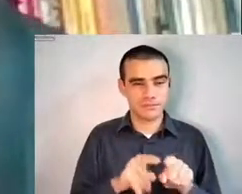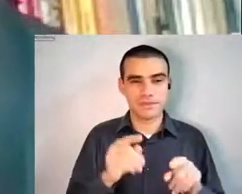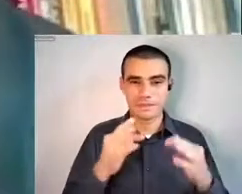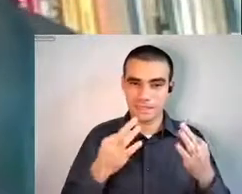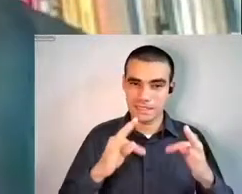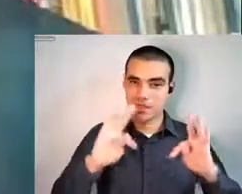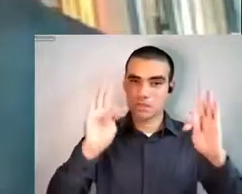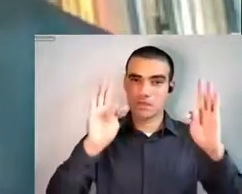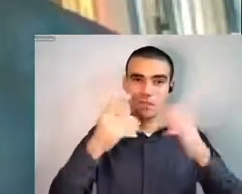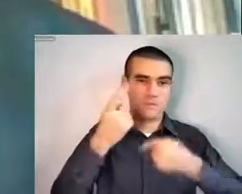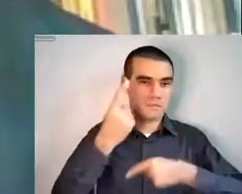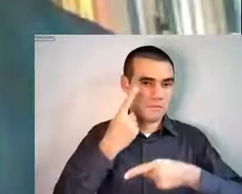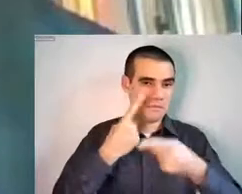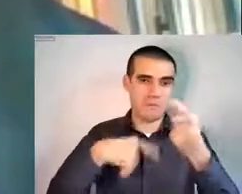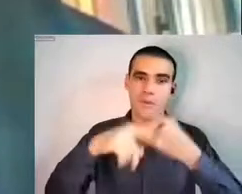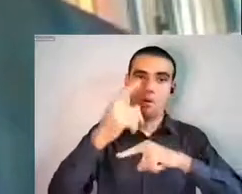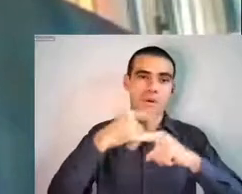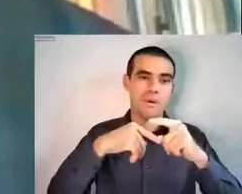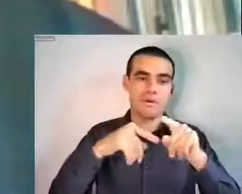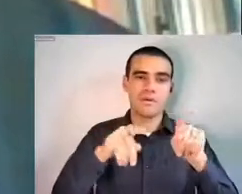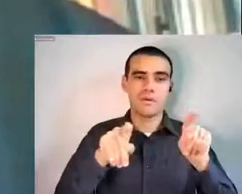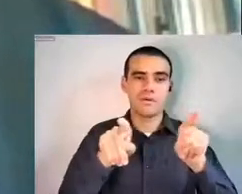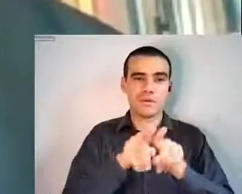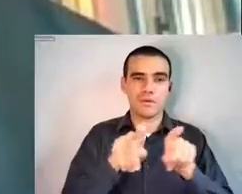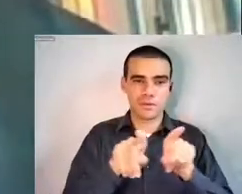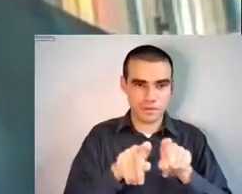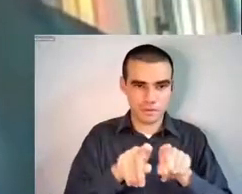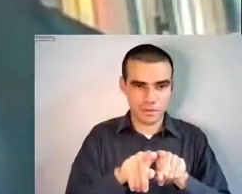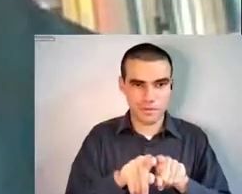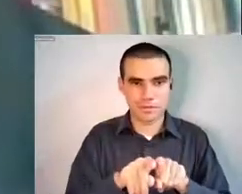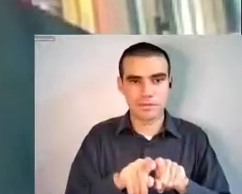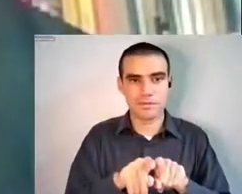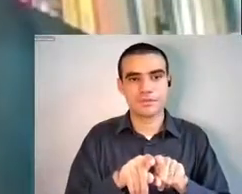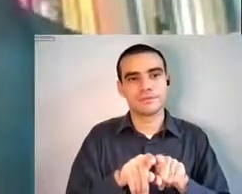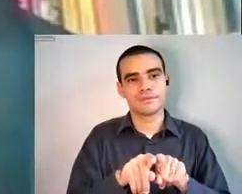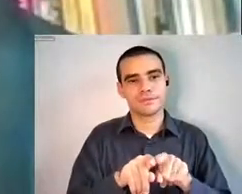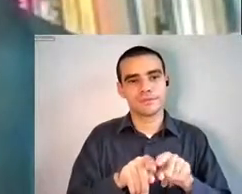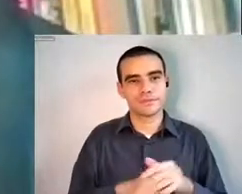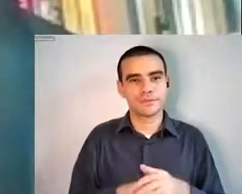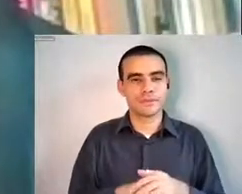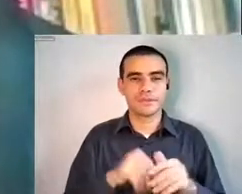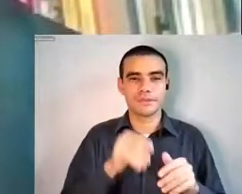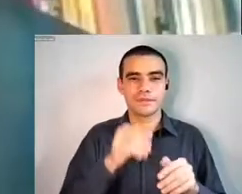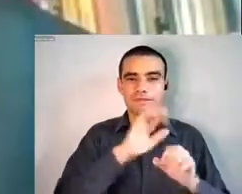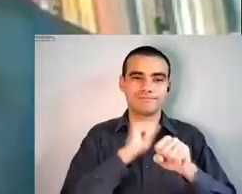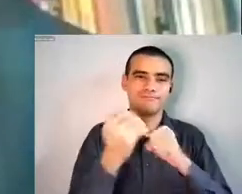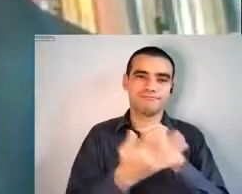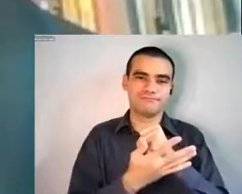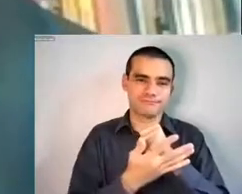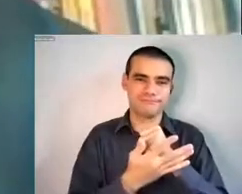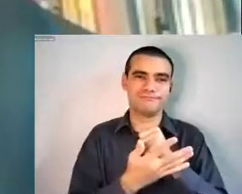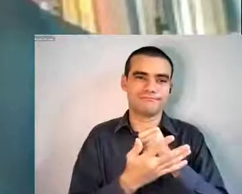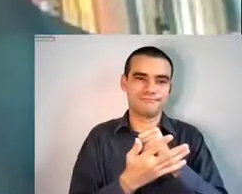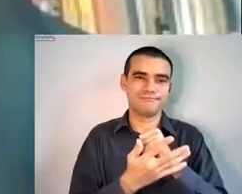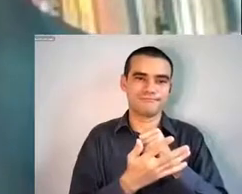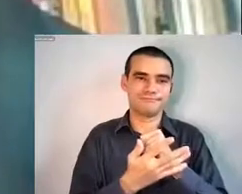a technological revolution, and a functional crisis caused by the